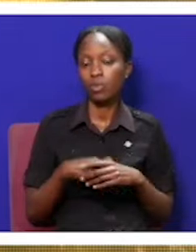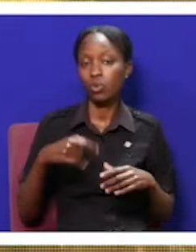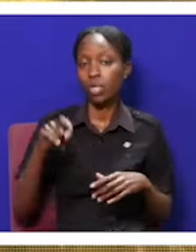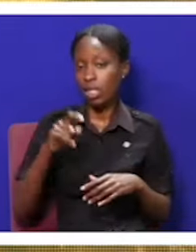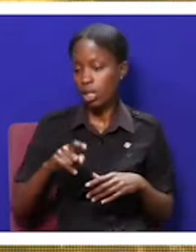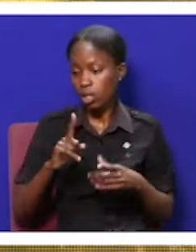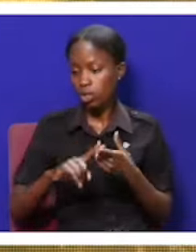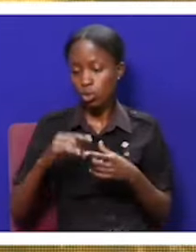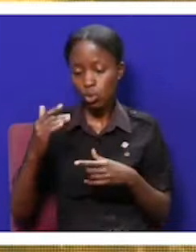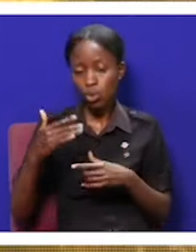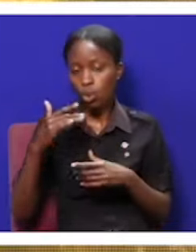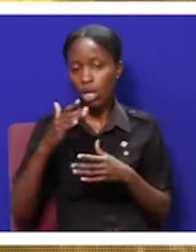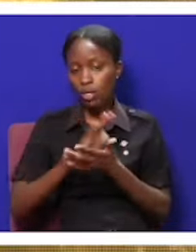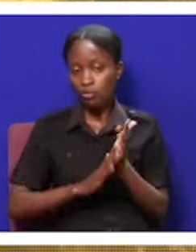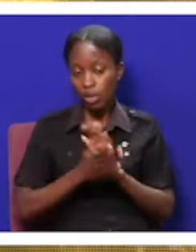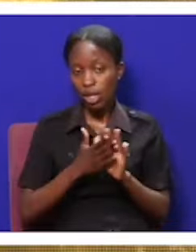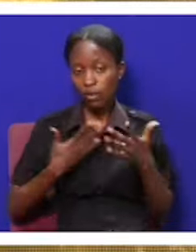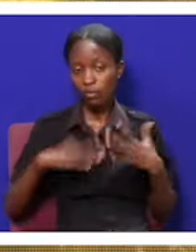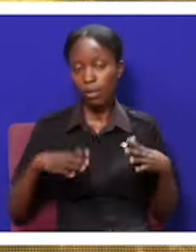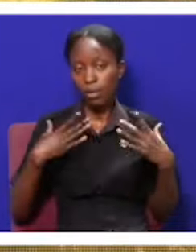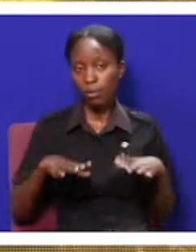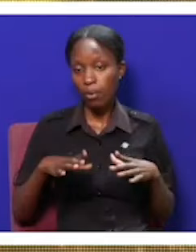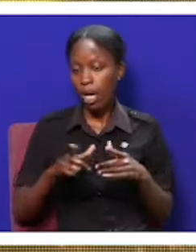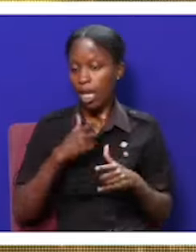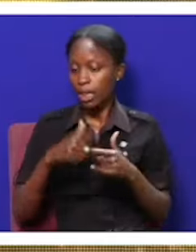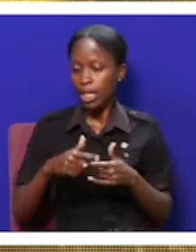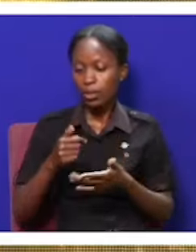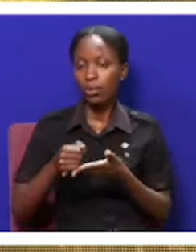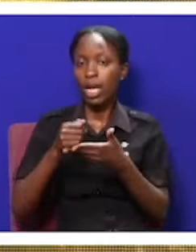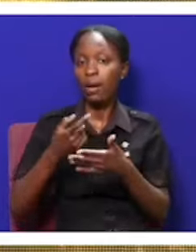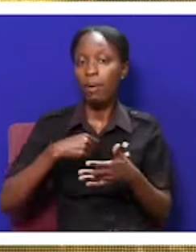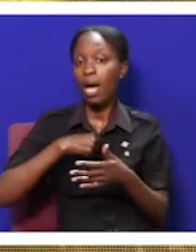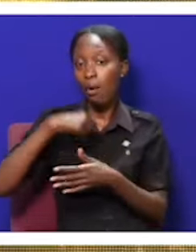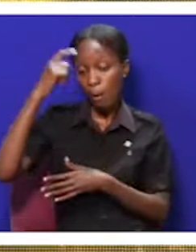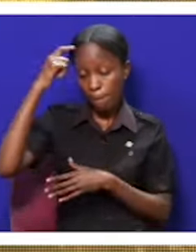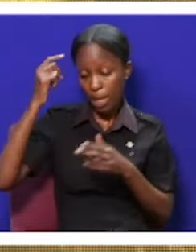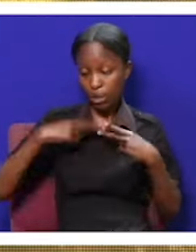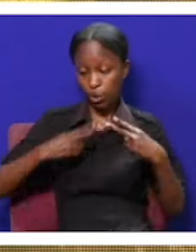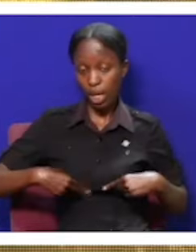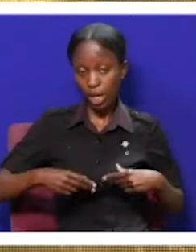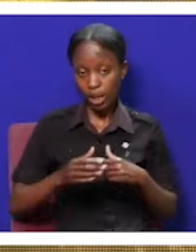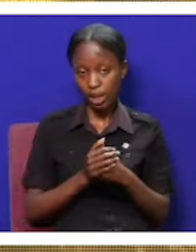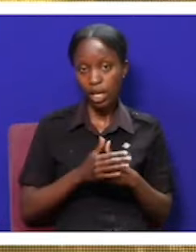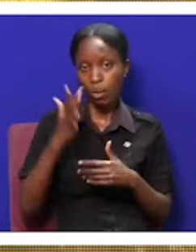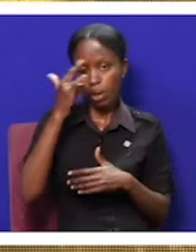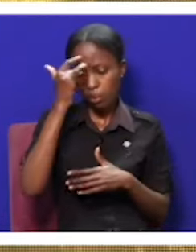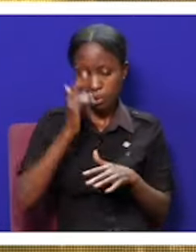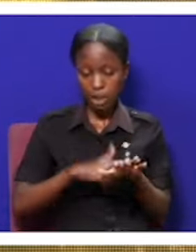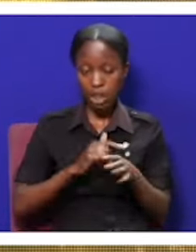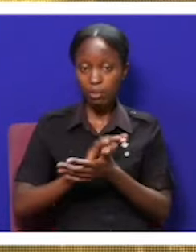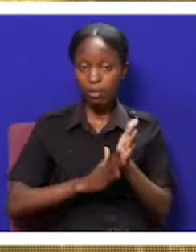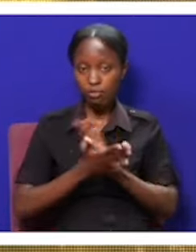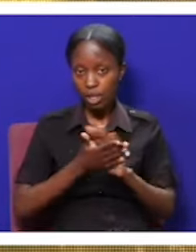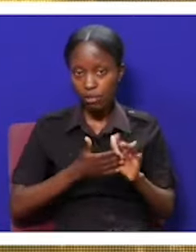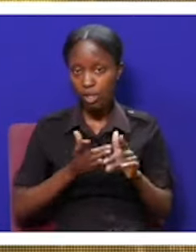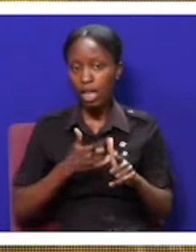forgiveness, imagine our mental health will improve. And you know how? Because you will be less anxious, you will be